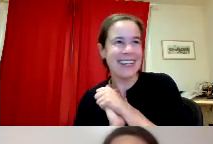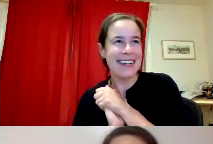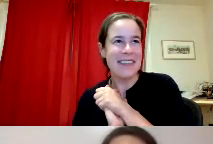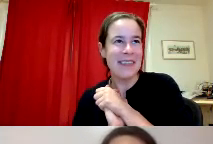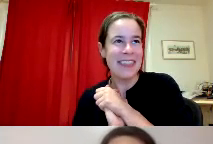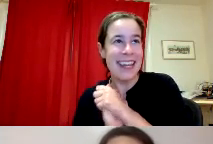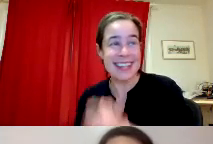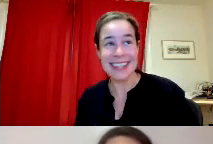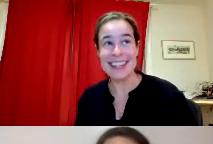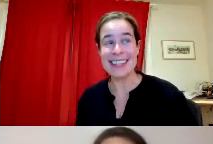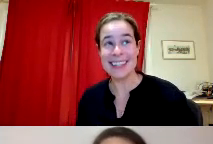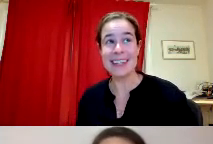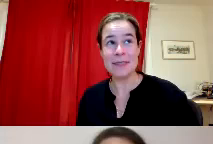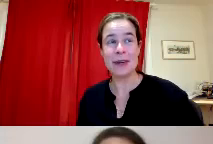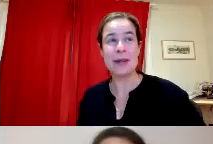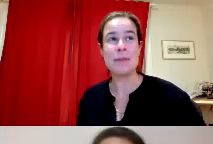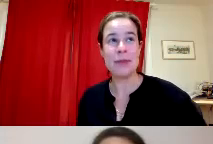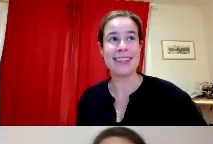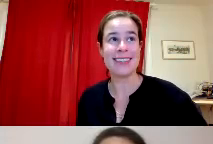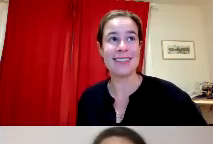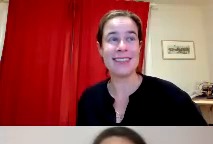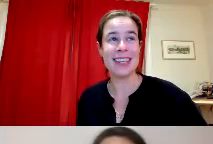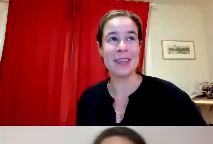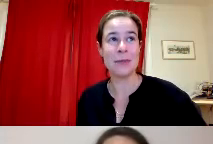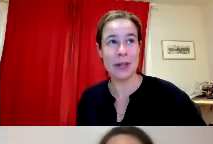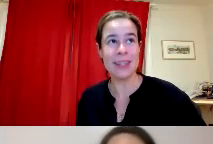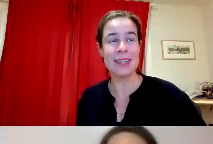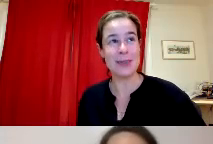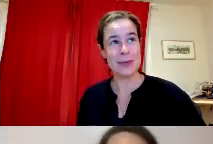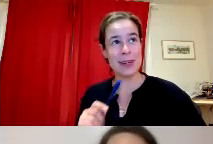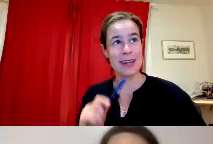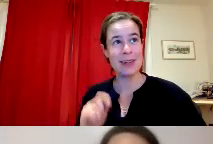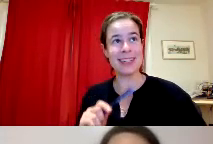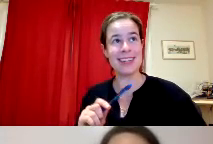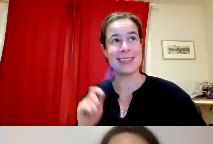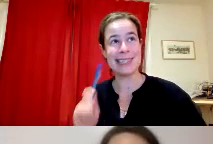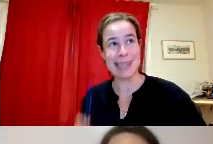amazing. It is very impressive, the work that you have all done on this